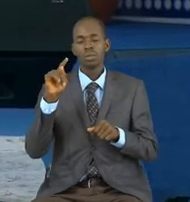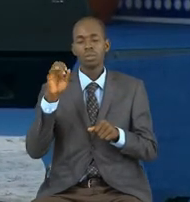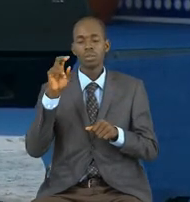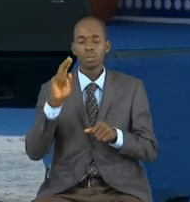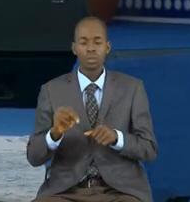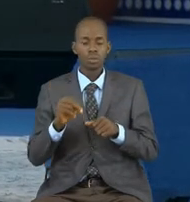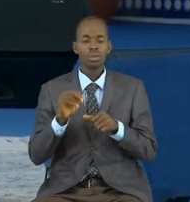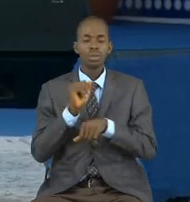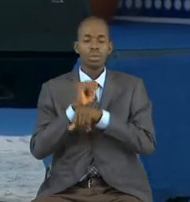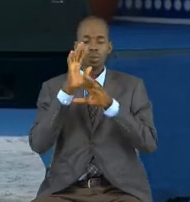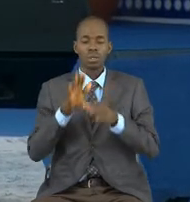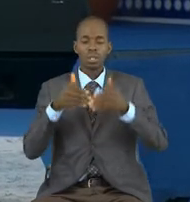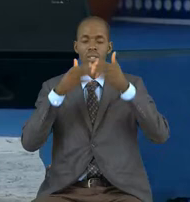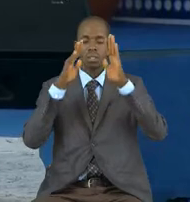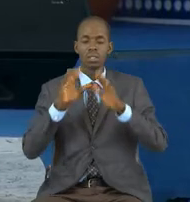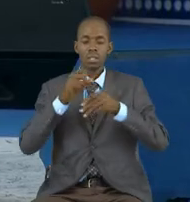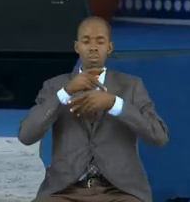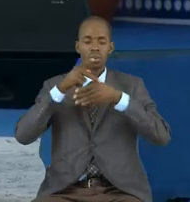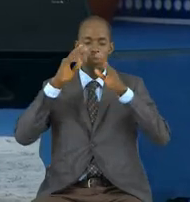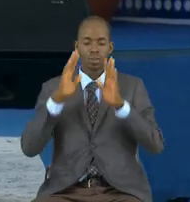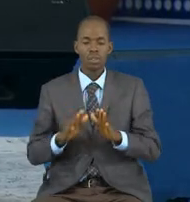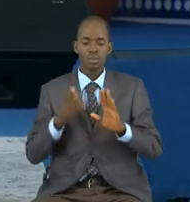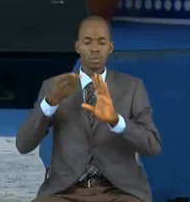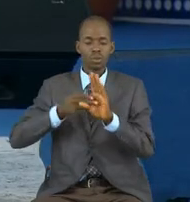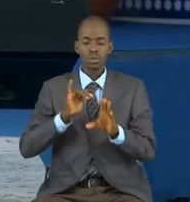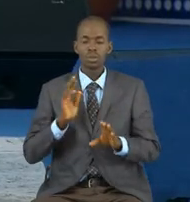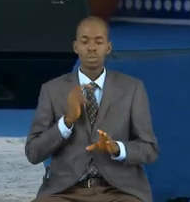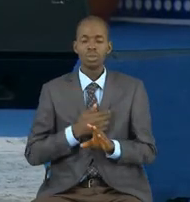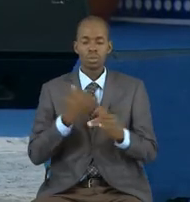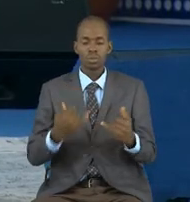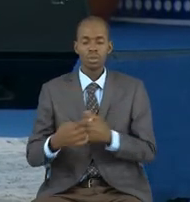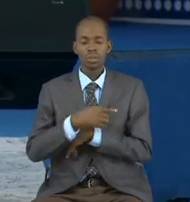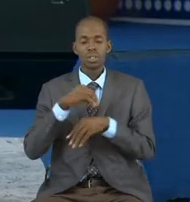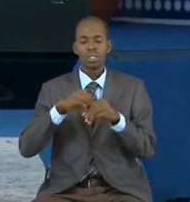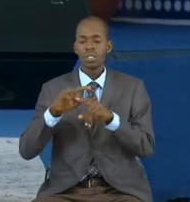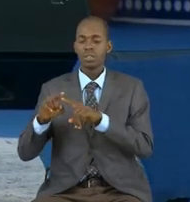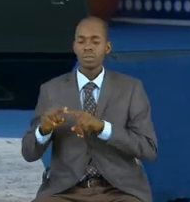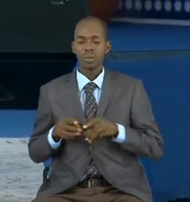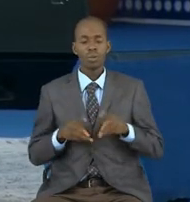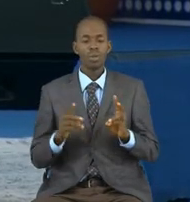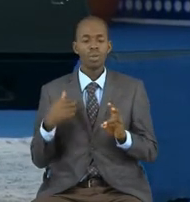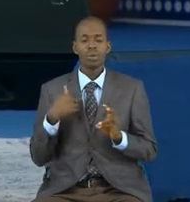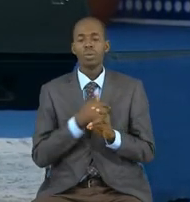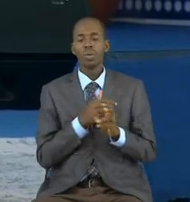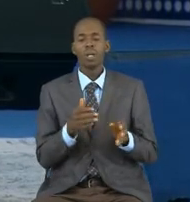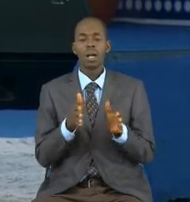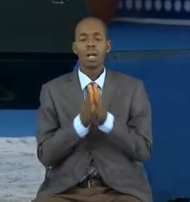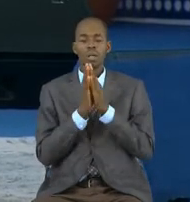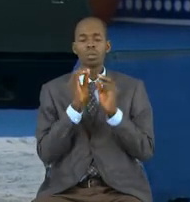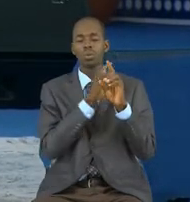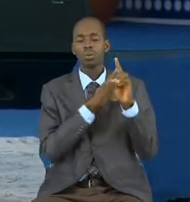us today in various ways. We're asking, Lord, you open our eyes to